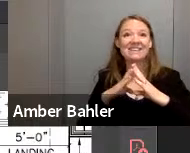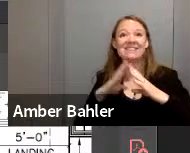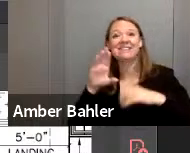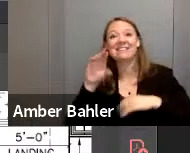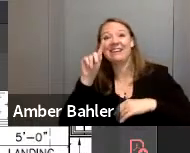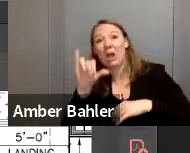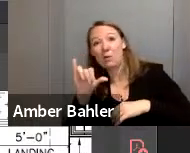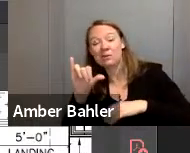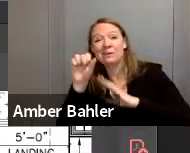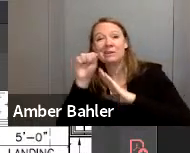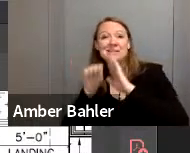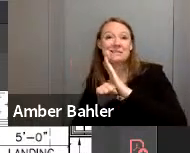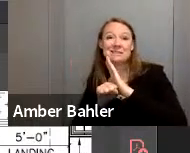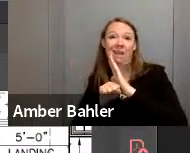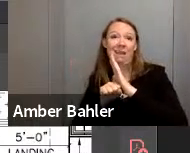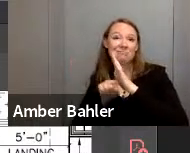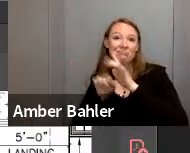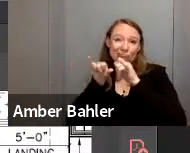and us.